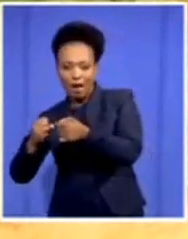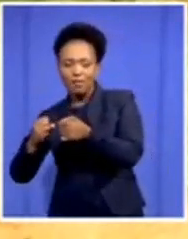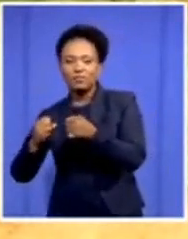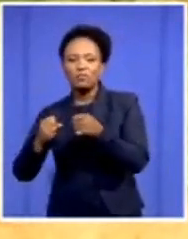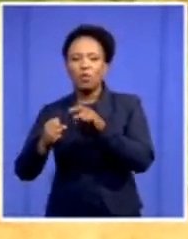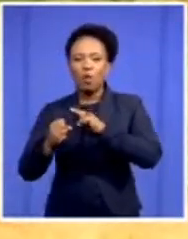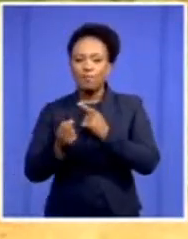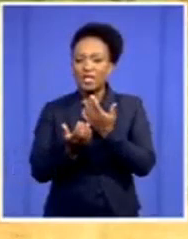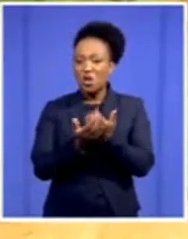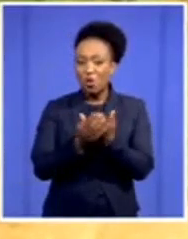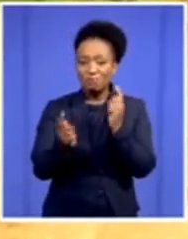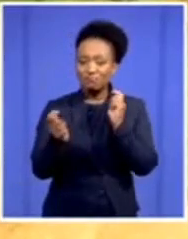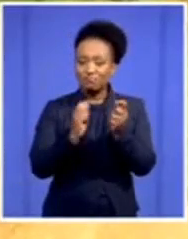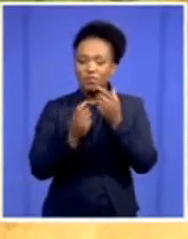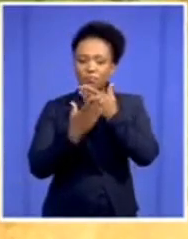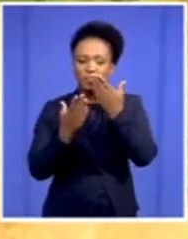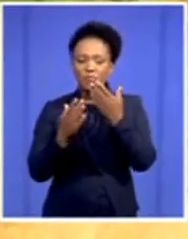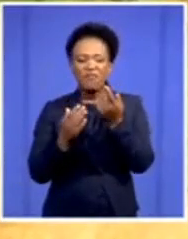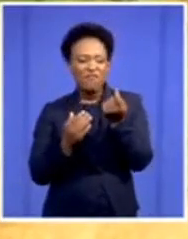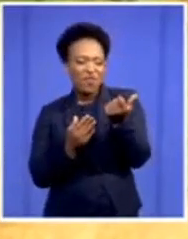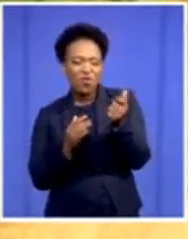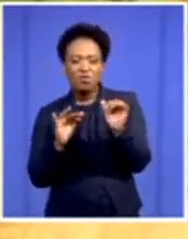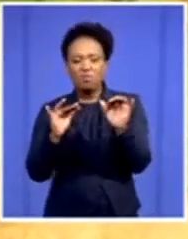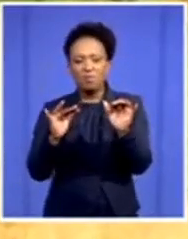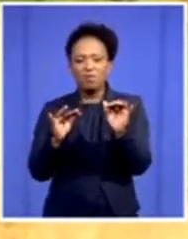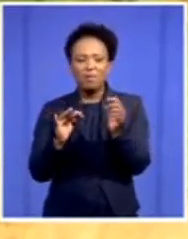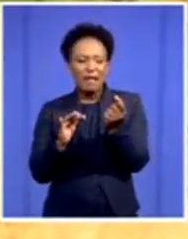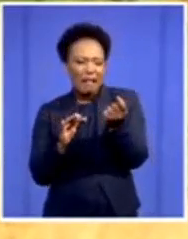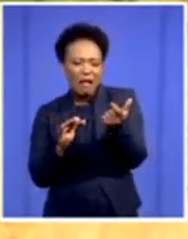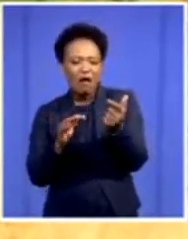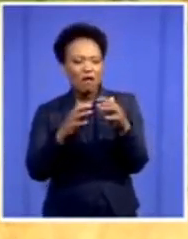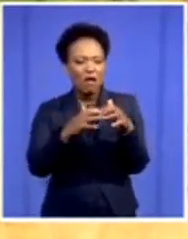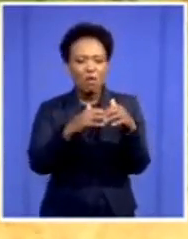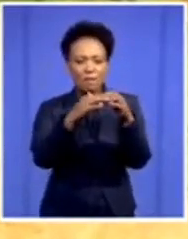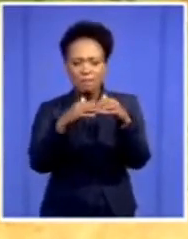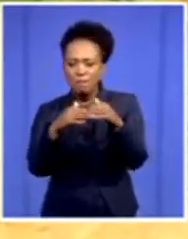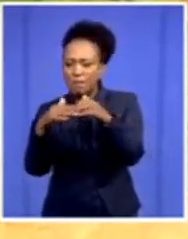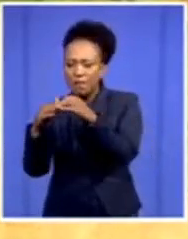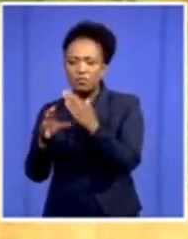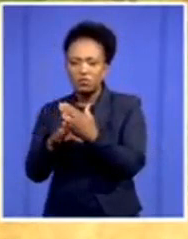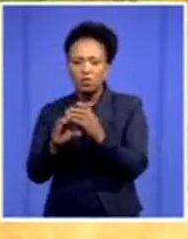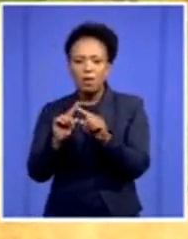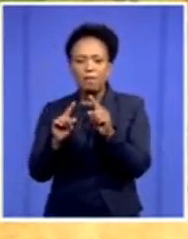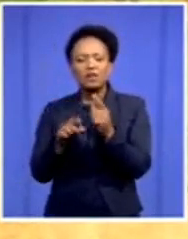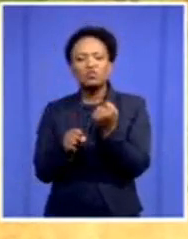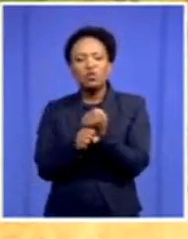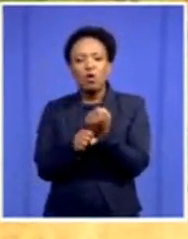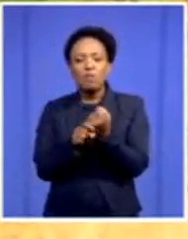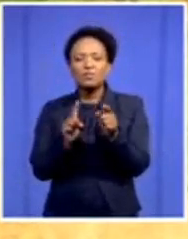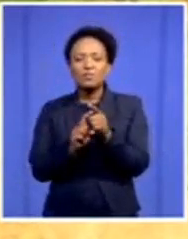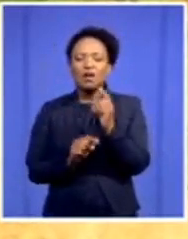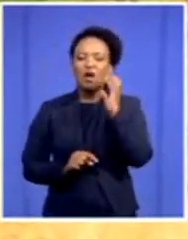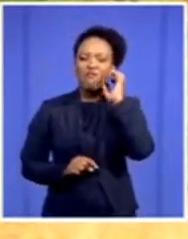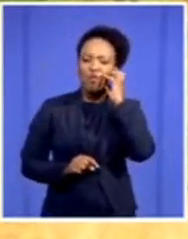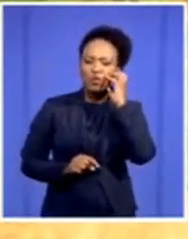people be the ones who are creating the jobs. And for me, jobs are like fruits in a tree. If you need more jobs,